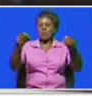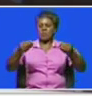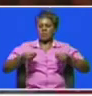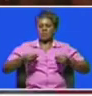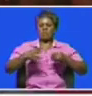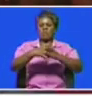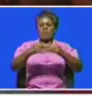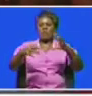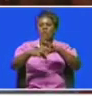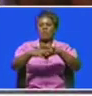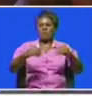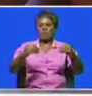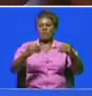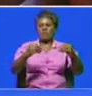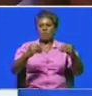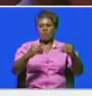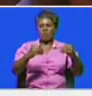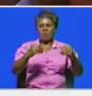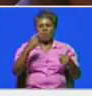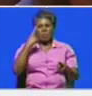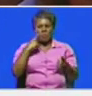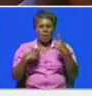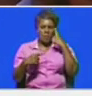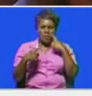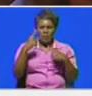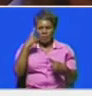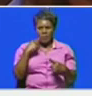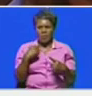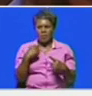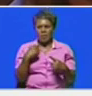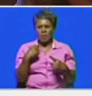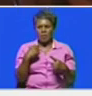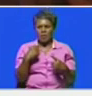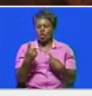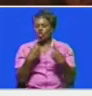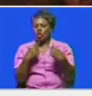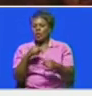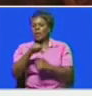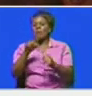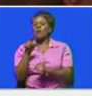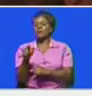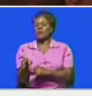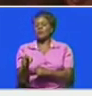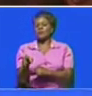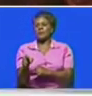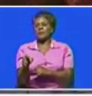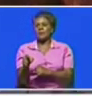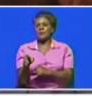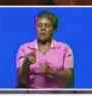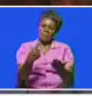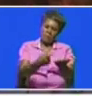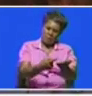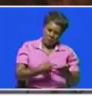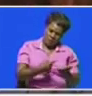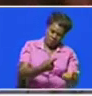us. Go more than you think you need, because by talking about what has happened, by discussing